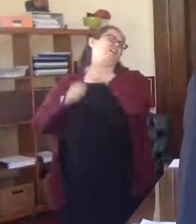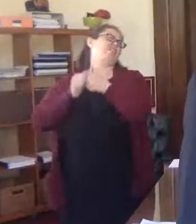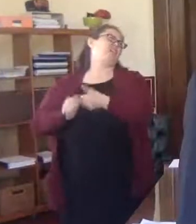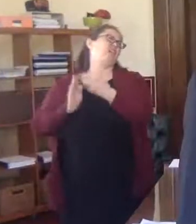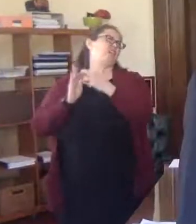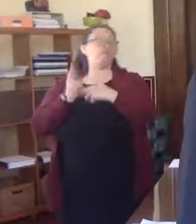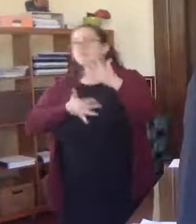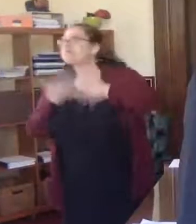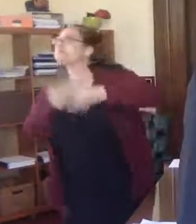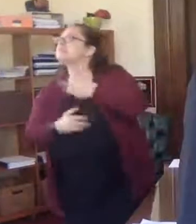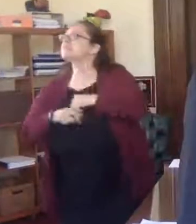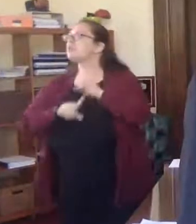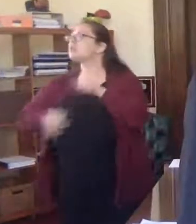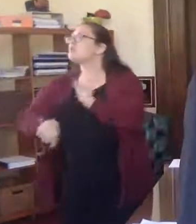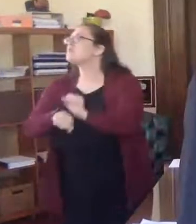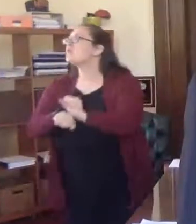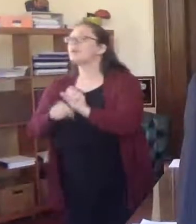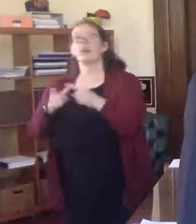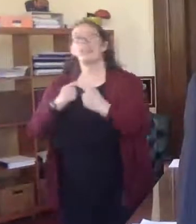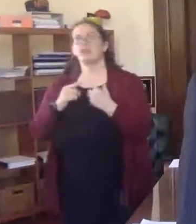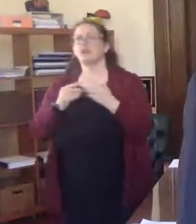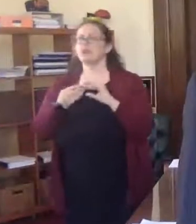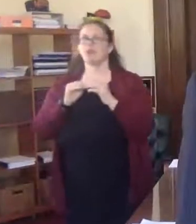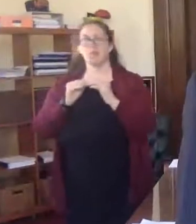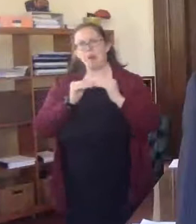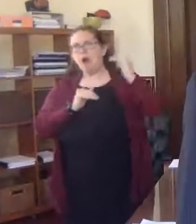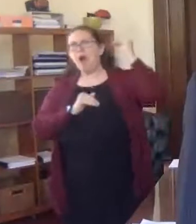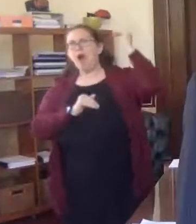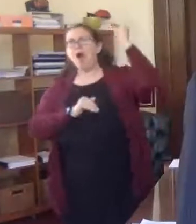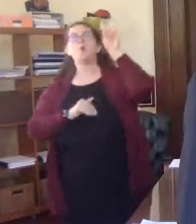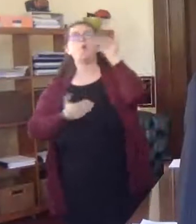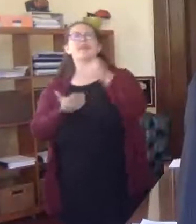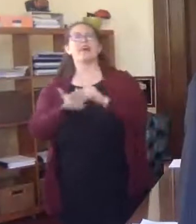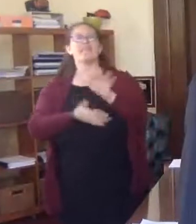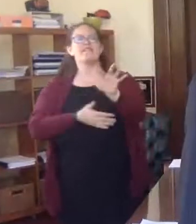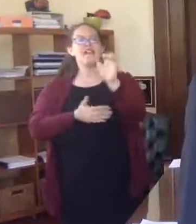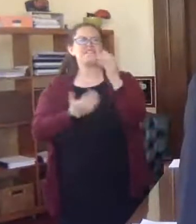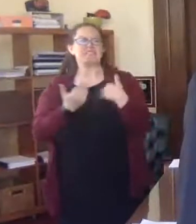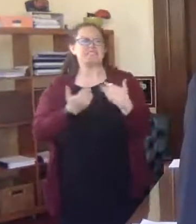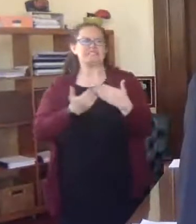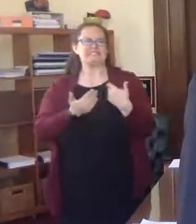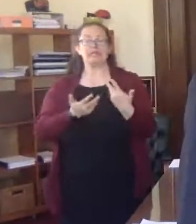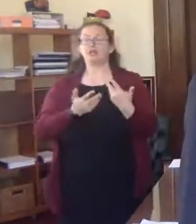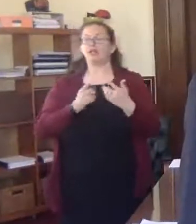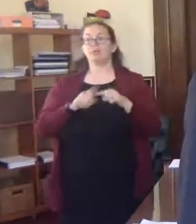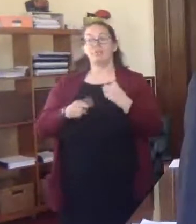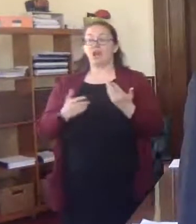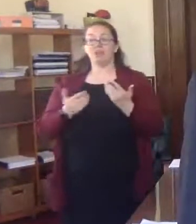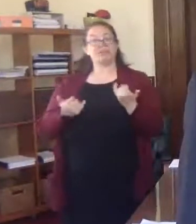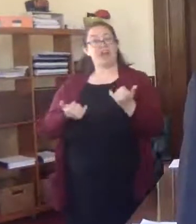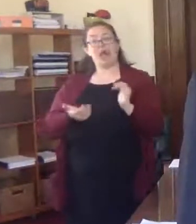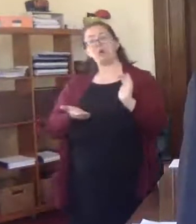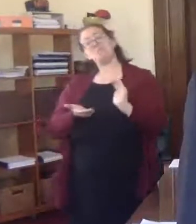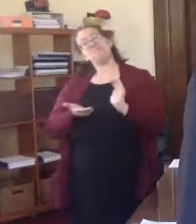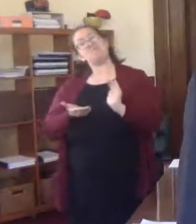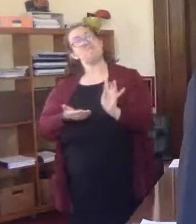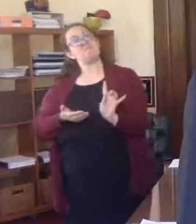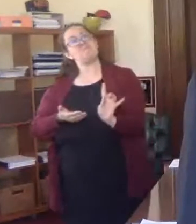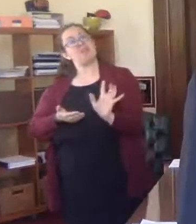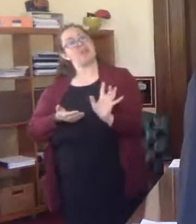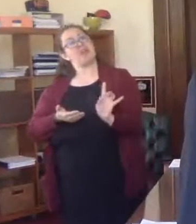well over 1,000 or 1,500. So we're really grateful that the number is only 800. But again, there's a lot of work